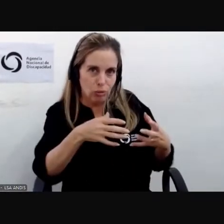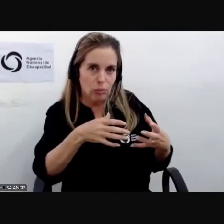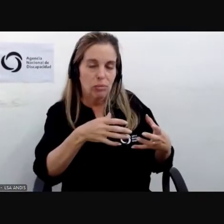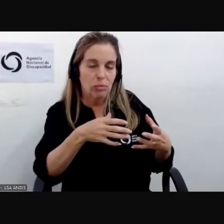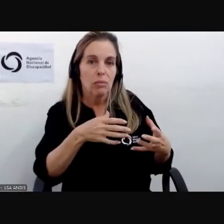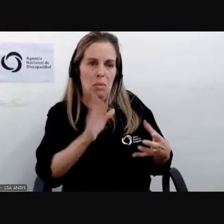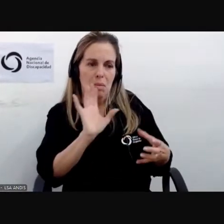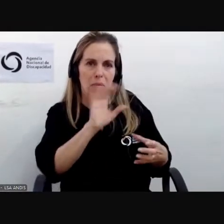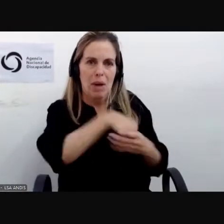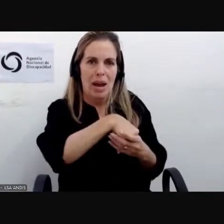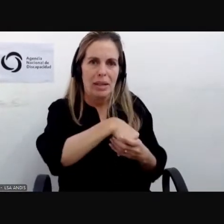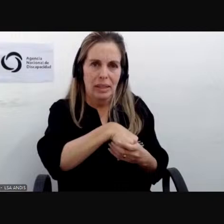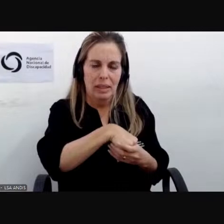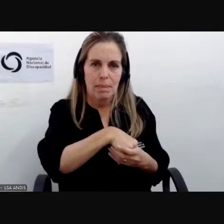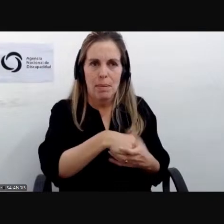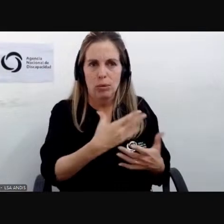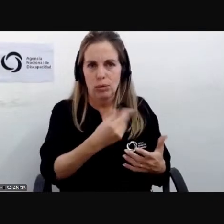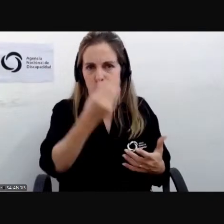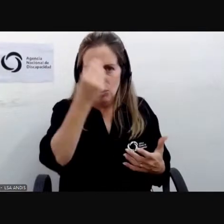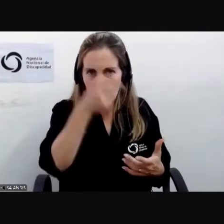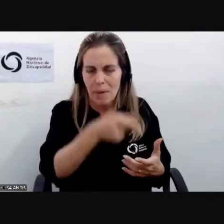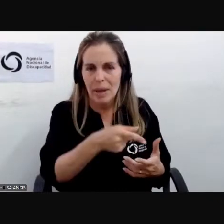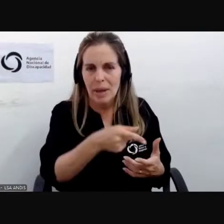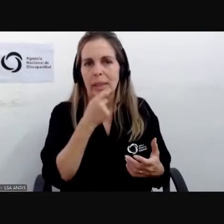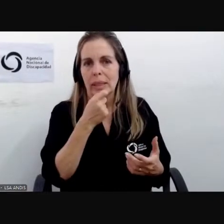the Latin American Observatory have